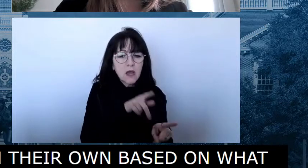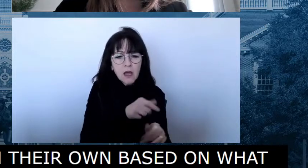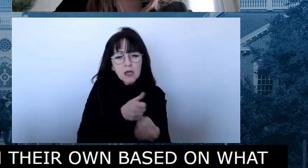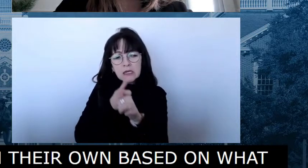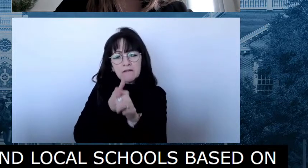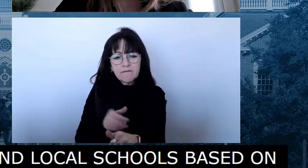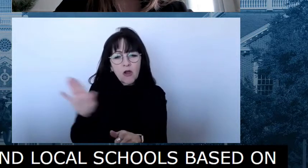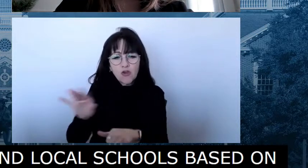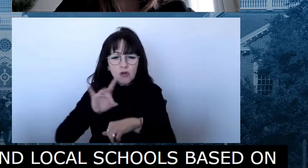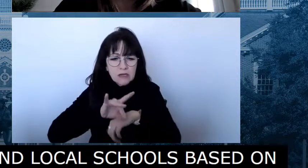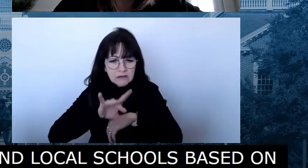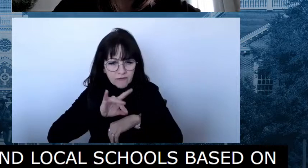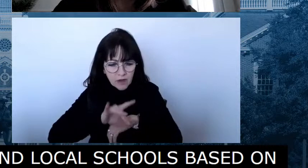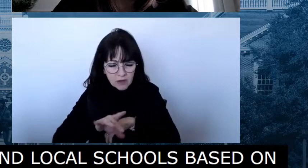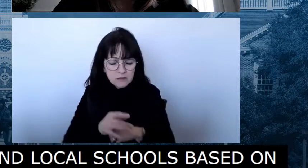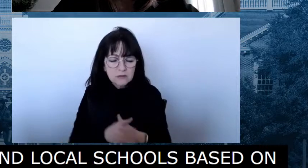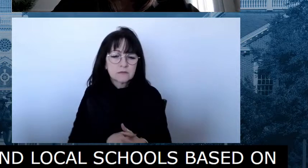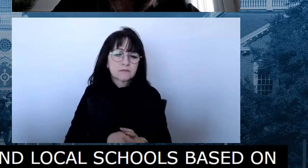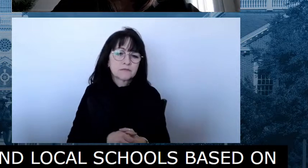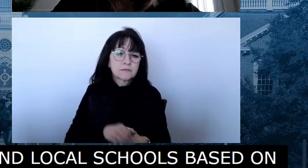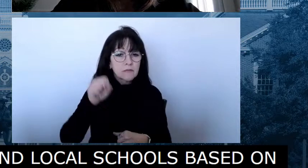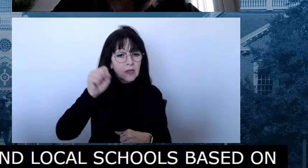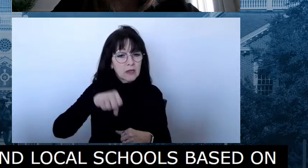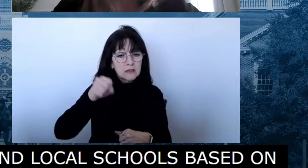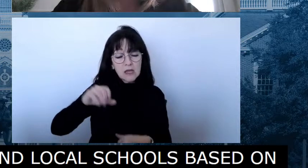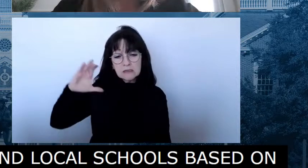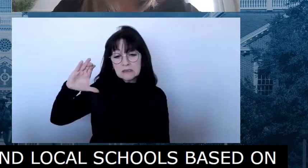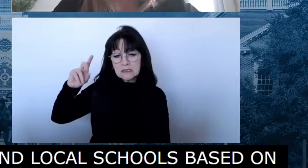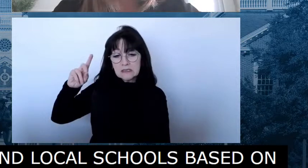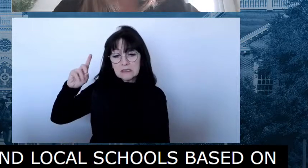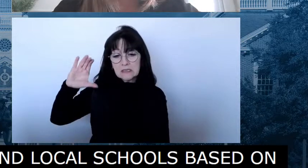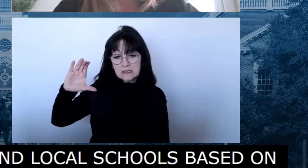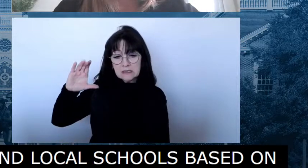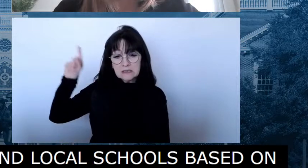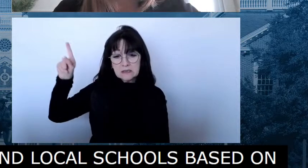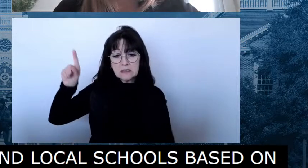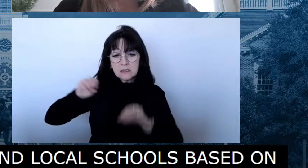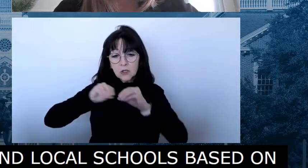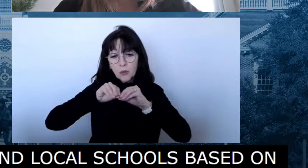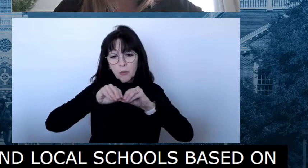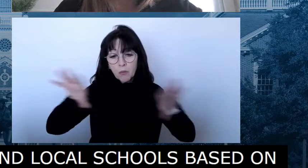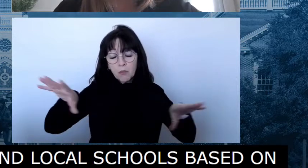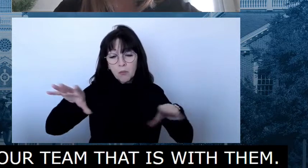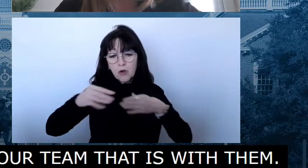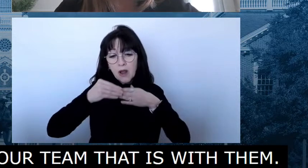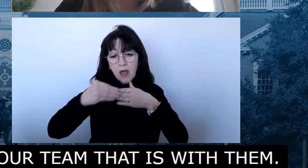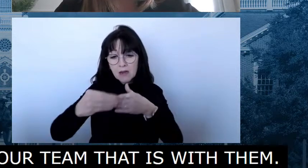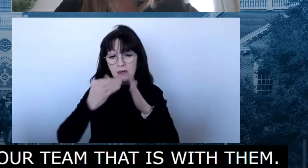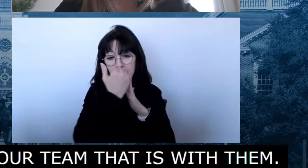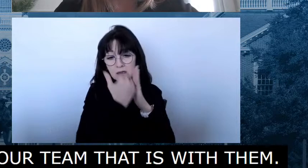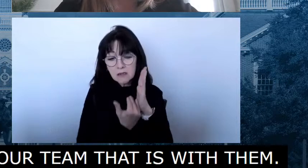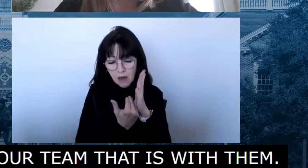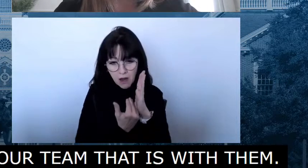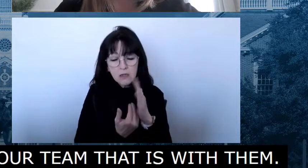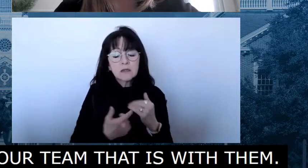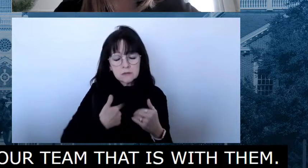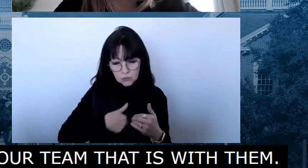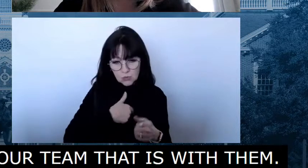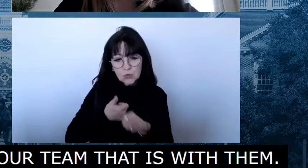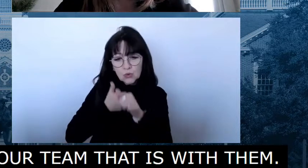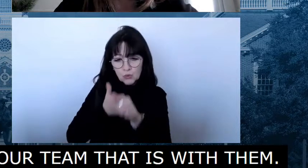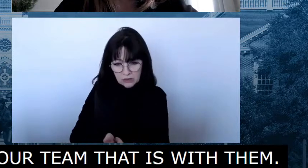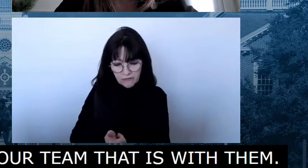follow the guidance we get from CDC. We're on the White House call on a weekly basis,